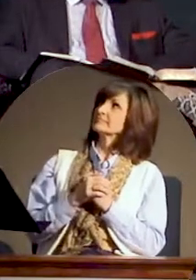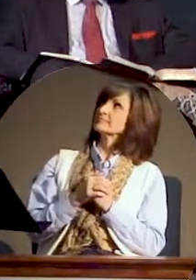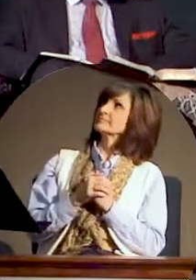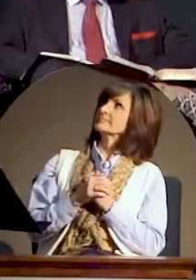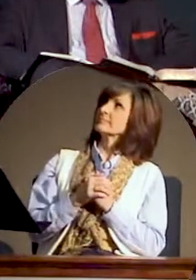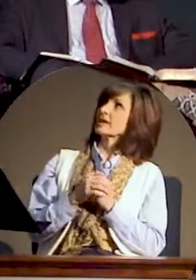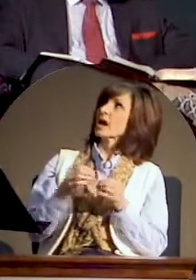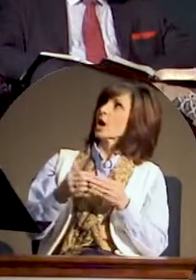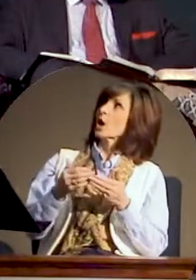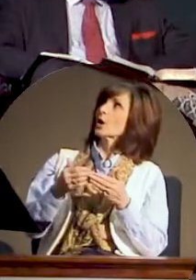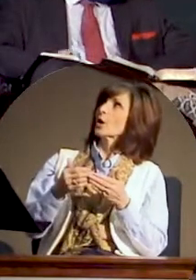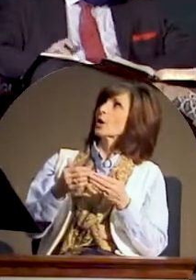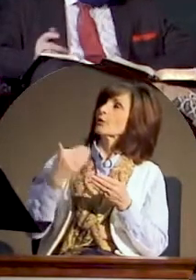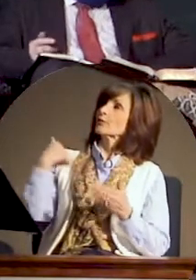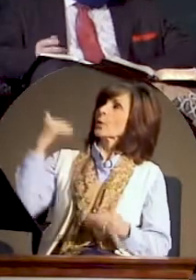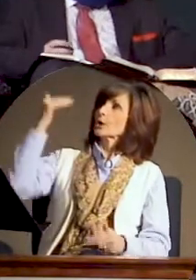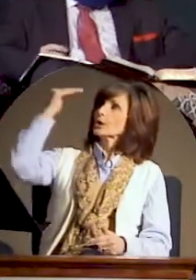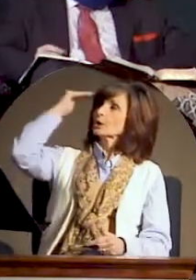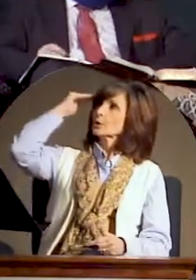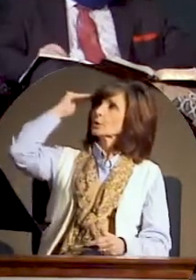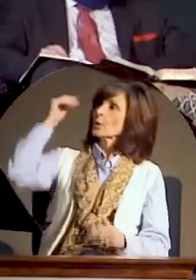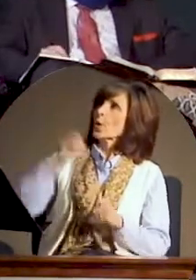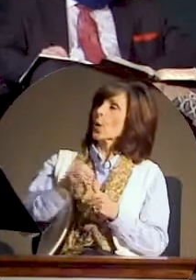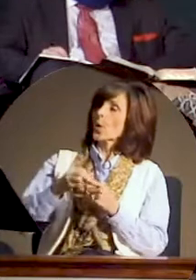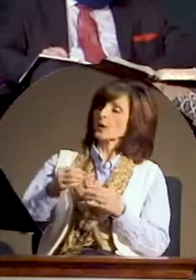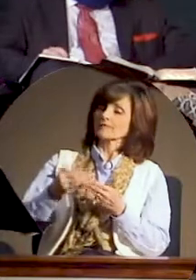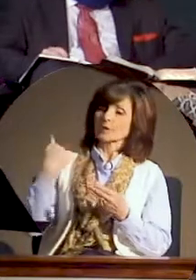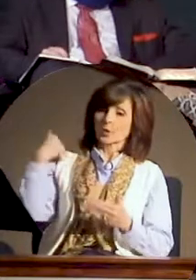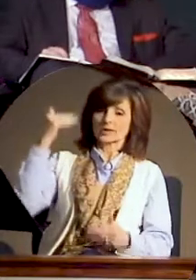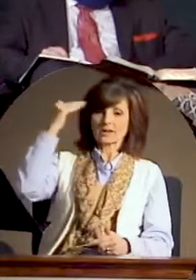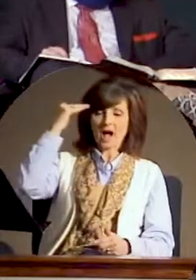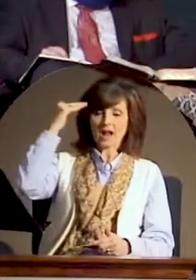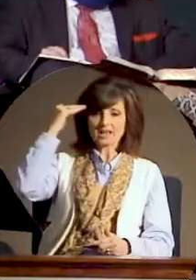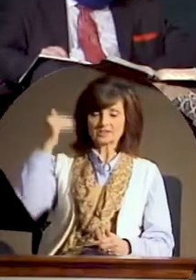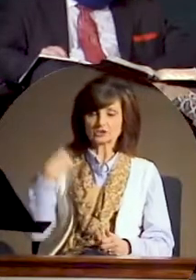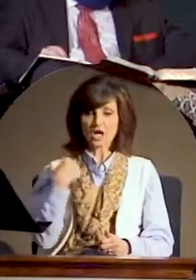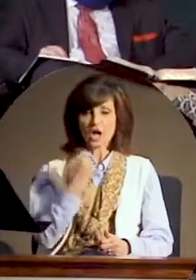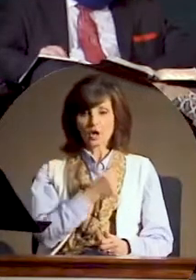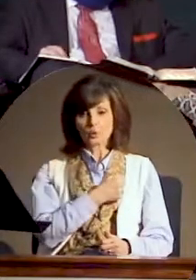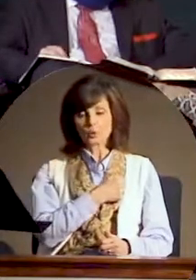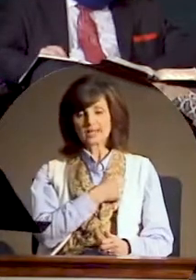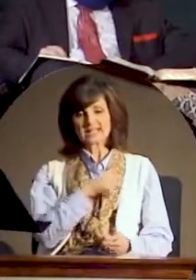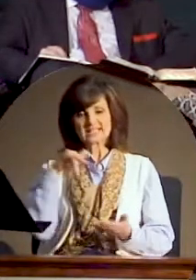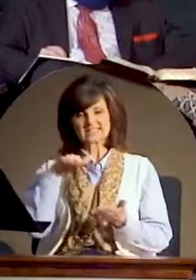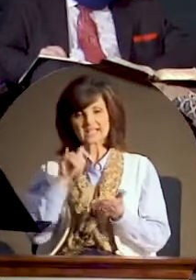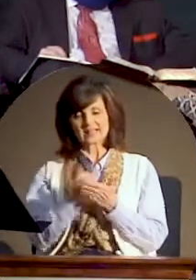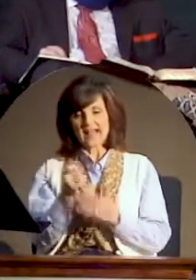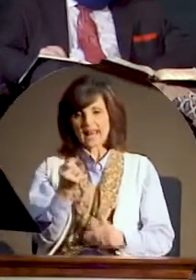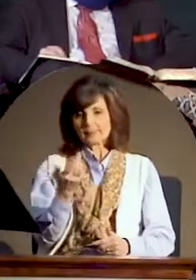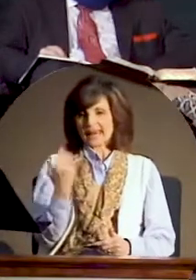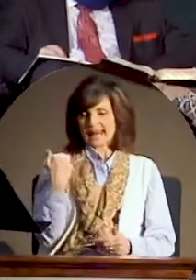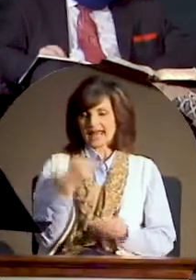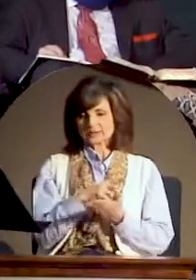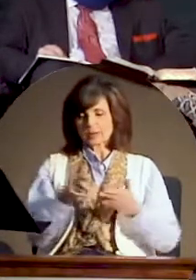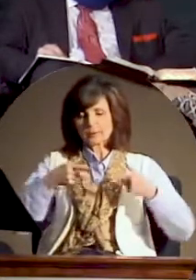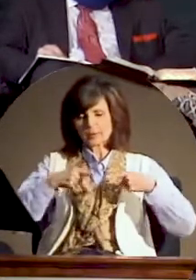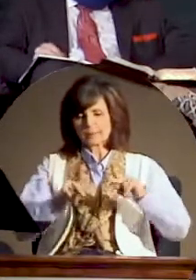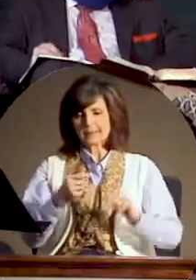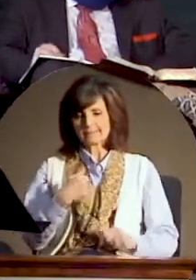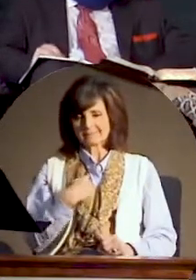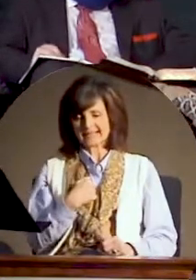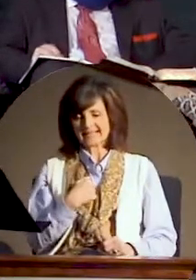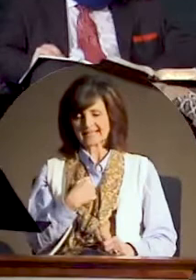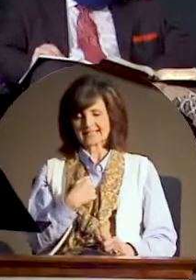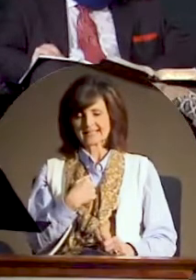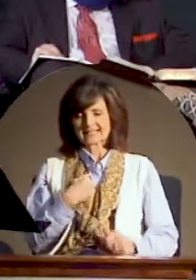word foreknew or foreknowledge. Now, we went over that a little bit last week, but permit me, if you will, to